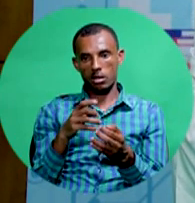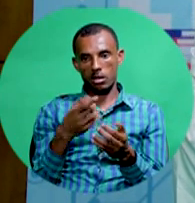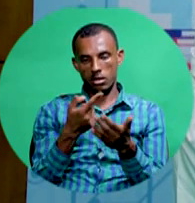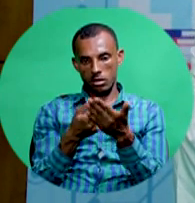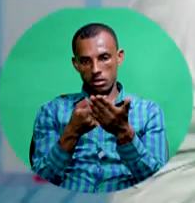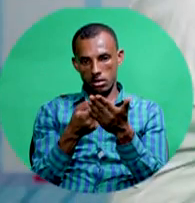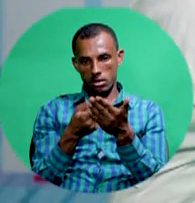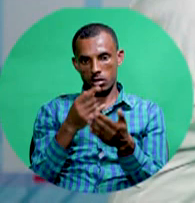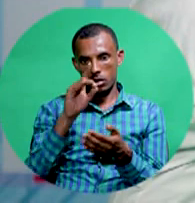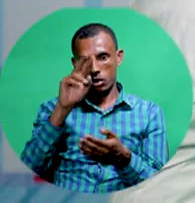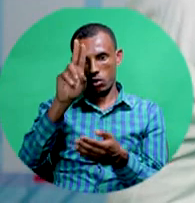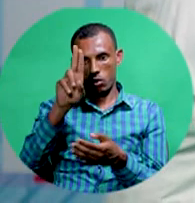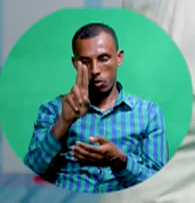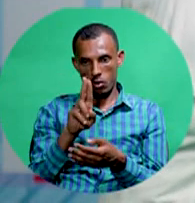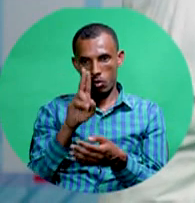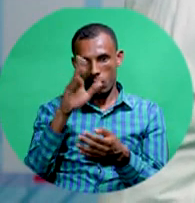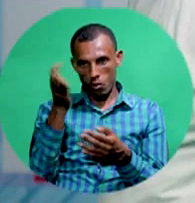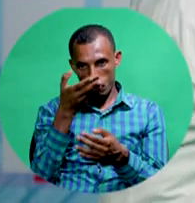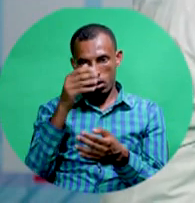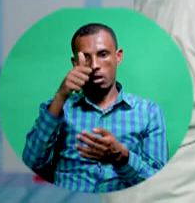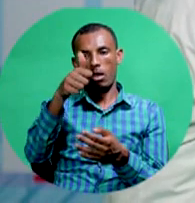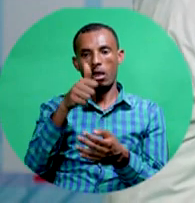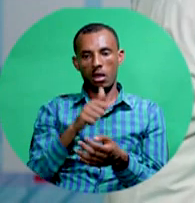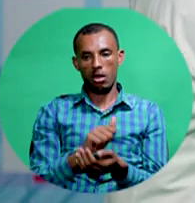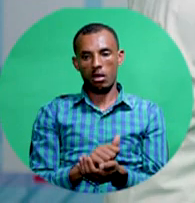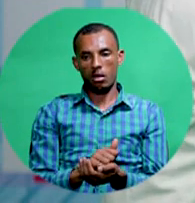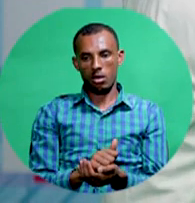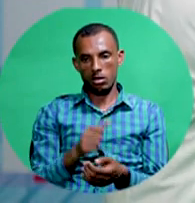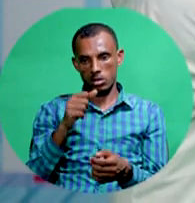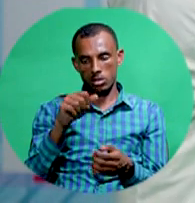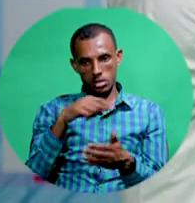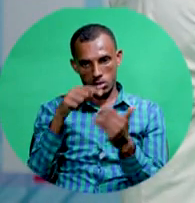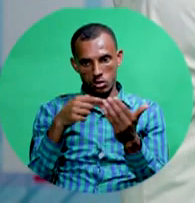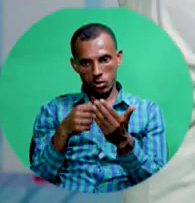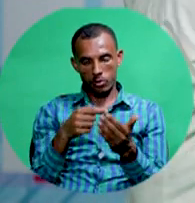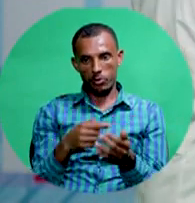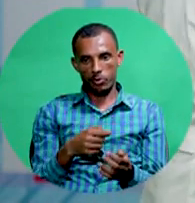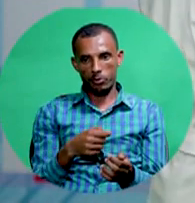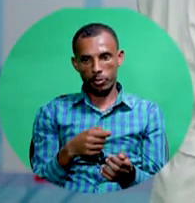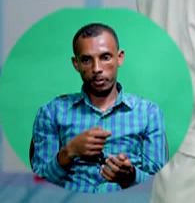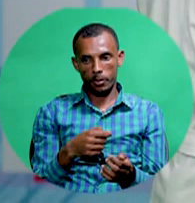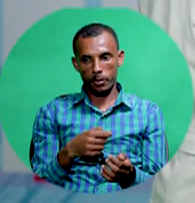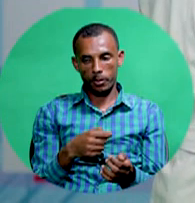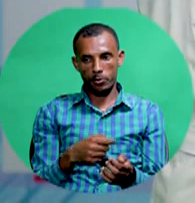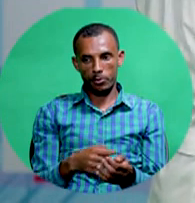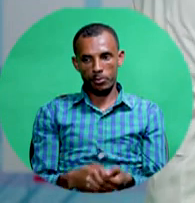is du over a. So